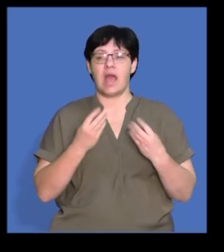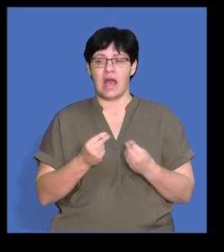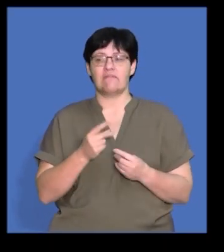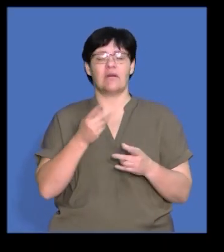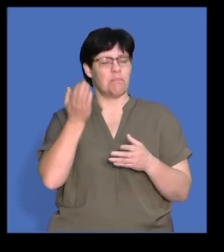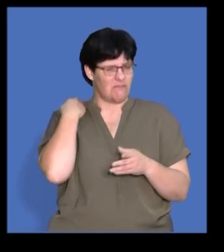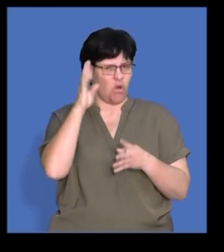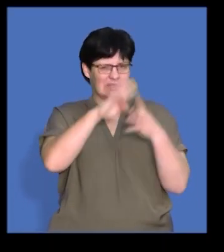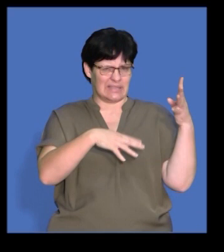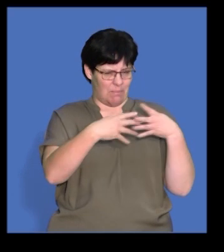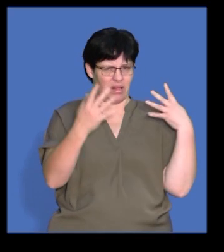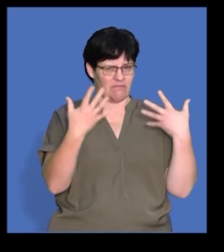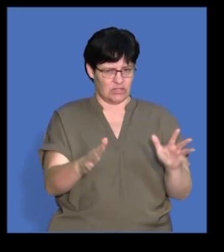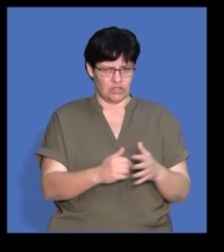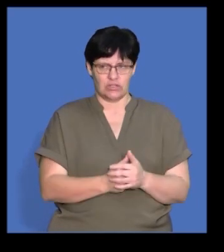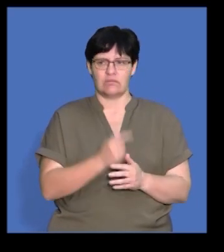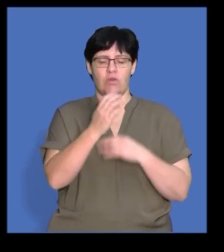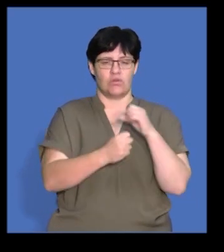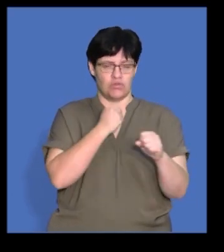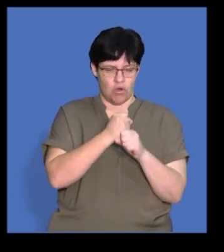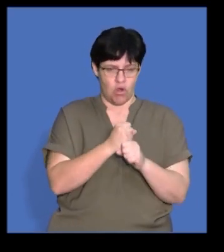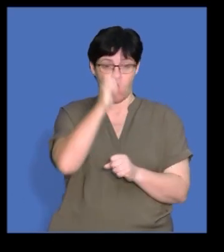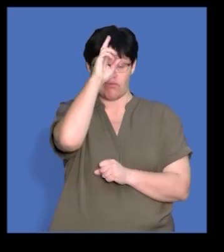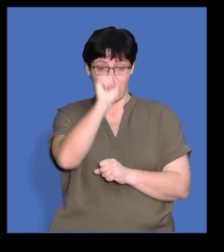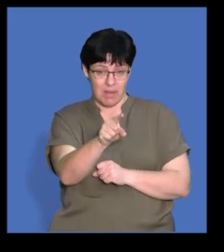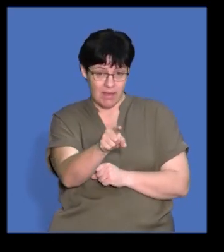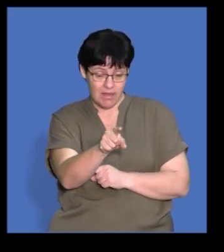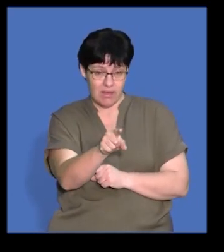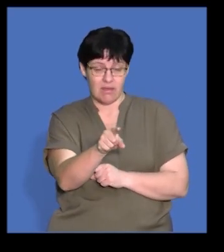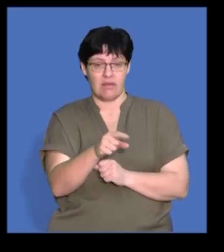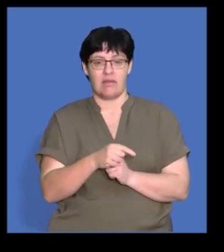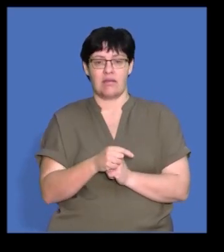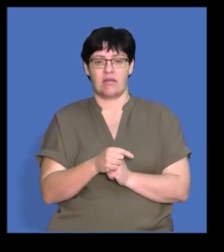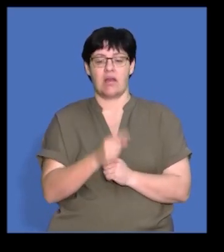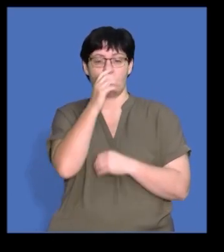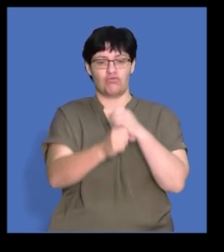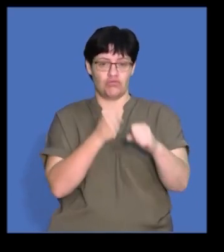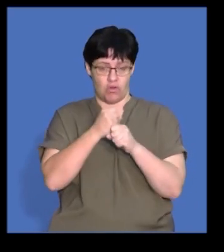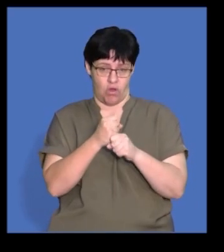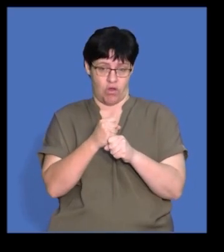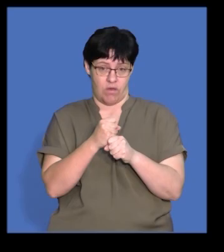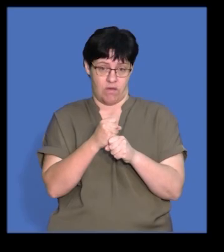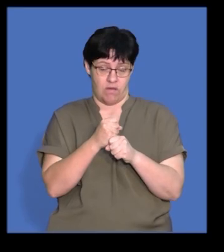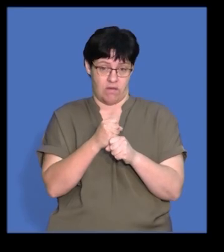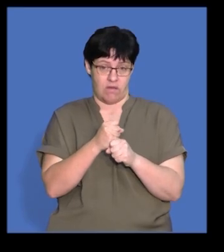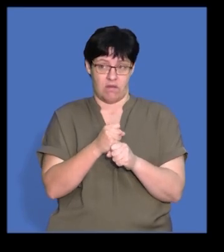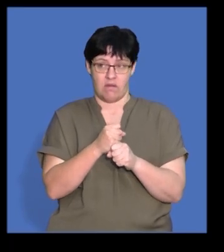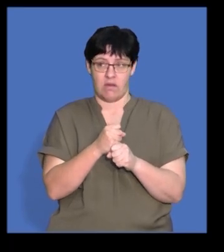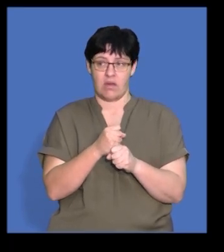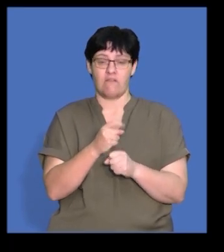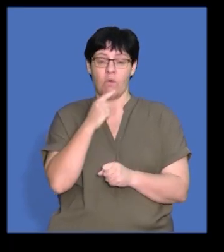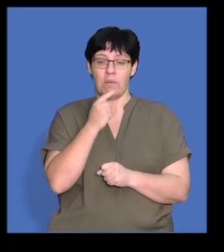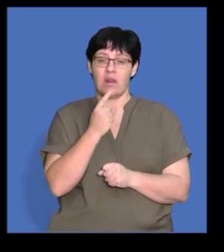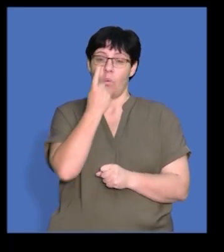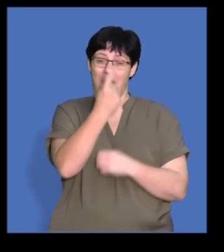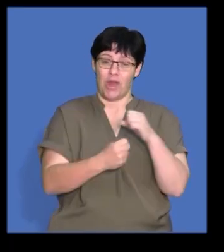this tax table with you, but we've got the year. Remember that this is annual. Remember that this is all for